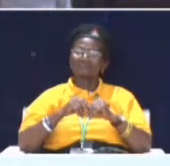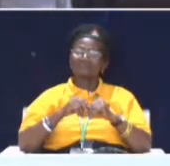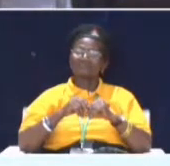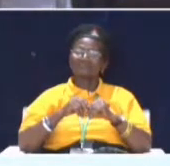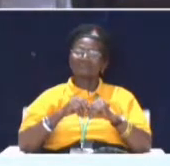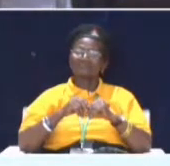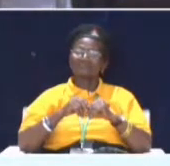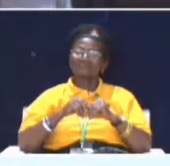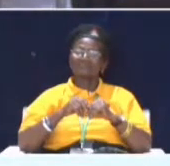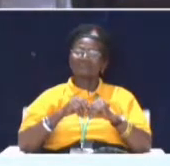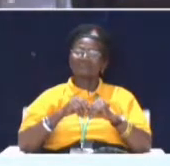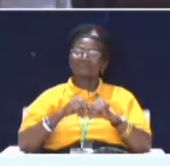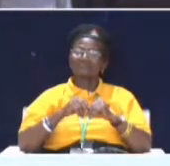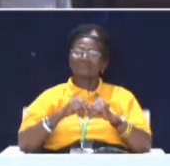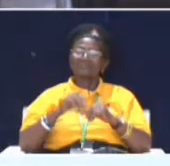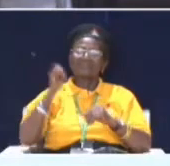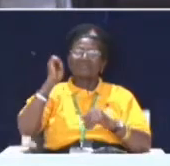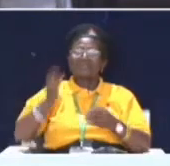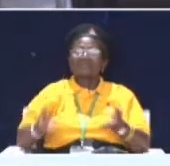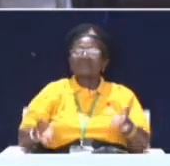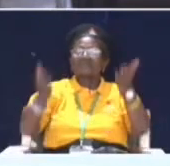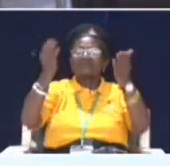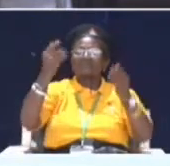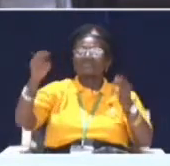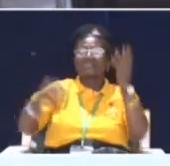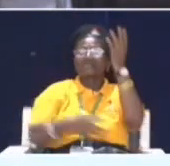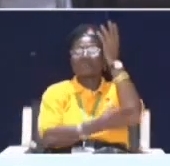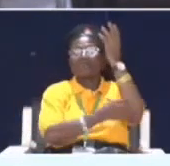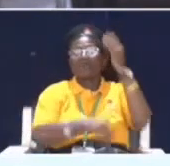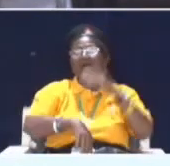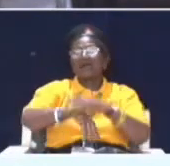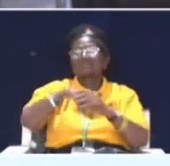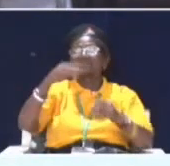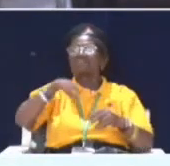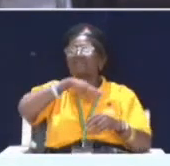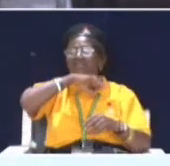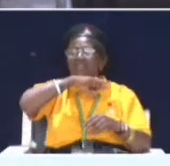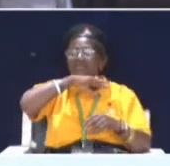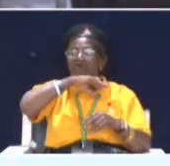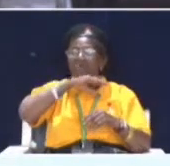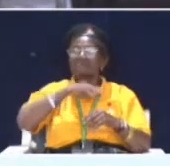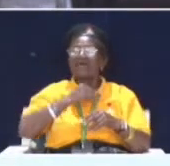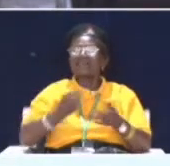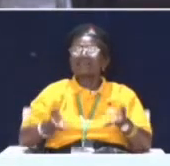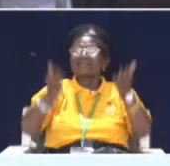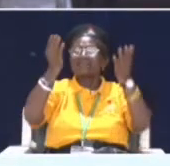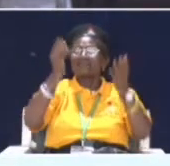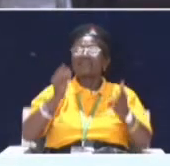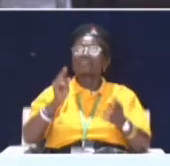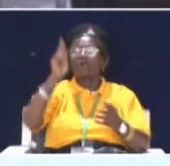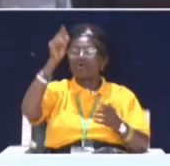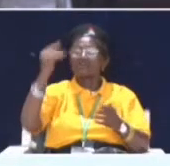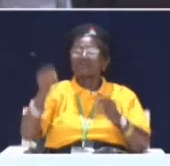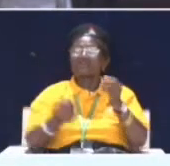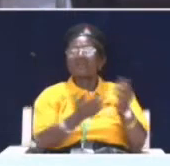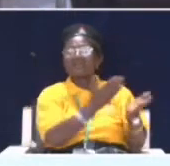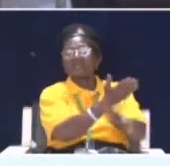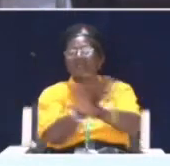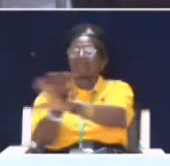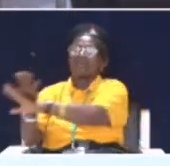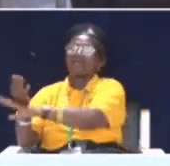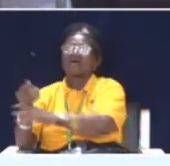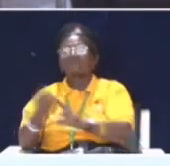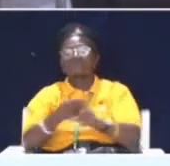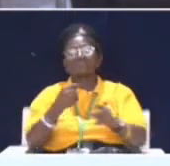sókè. He raises up the poor out of the dust and lifted up the beggar from the